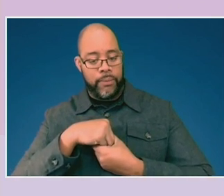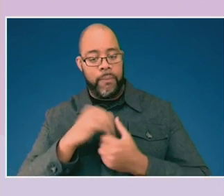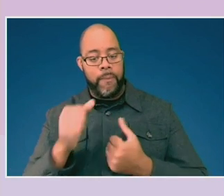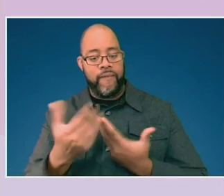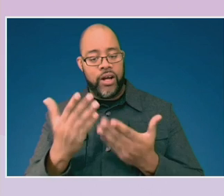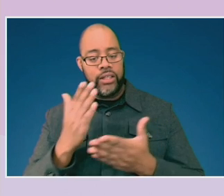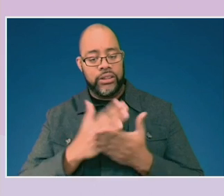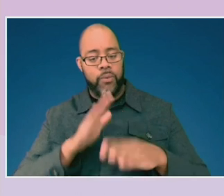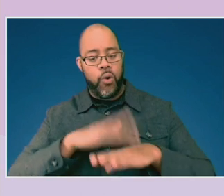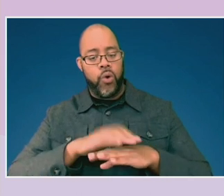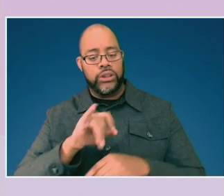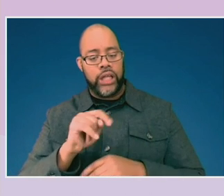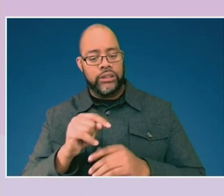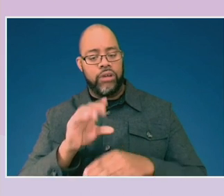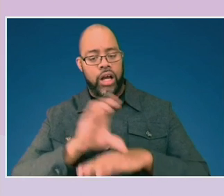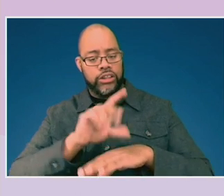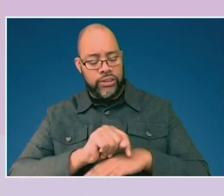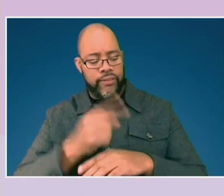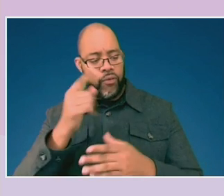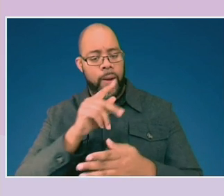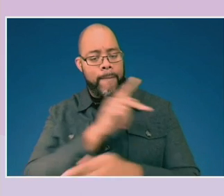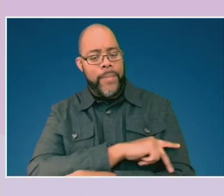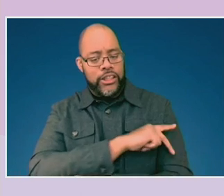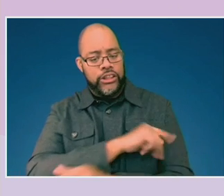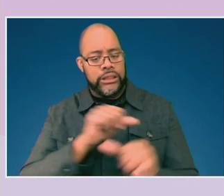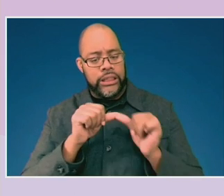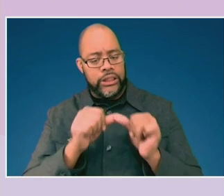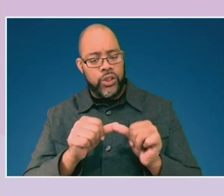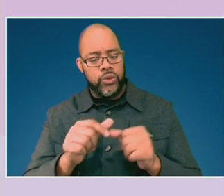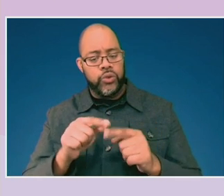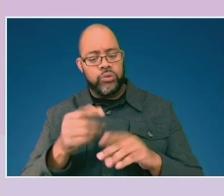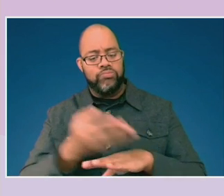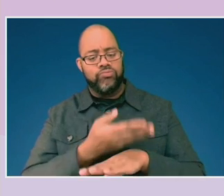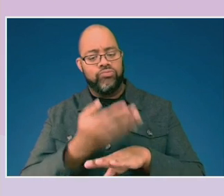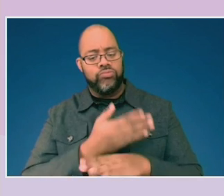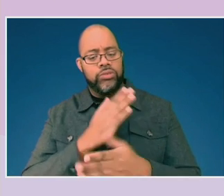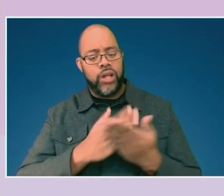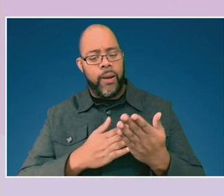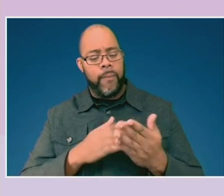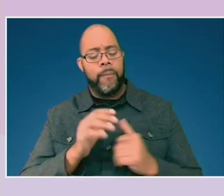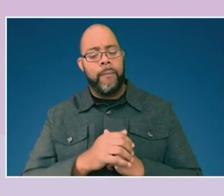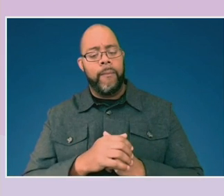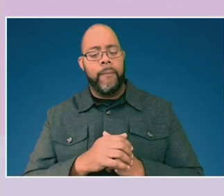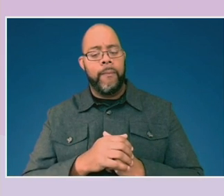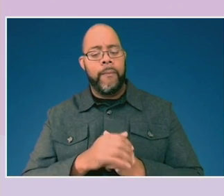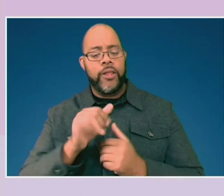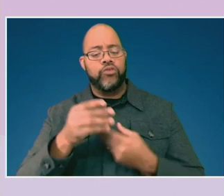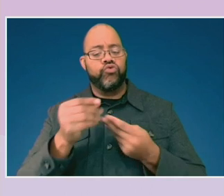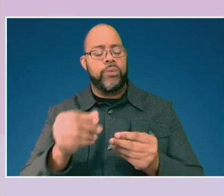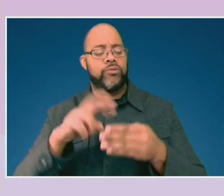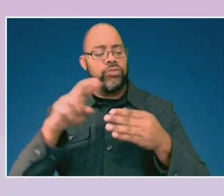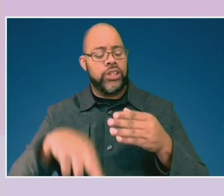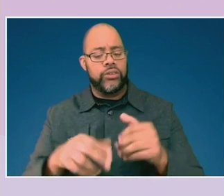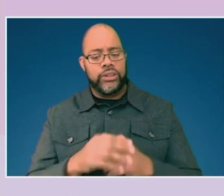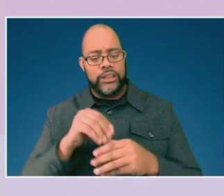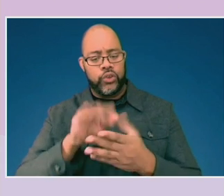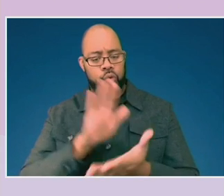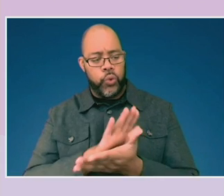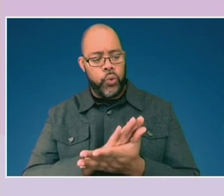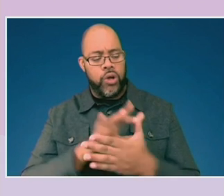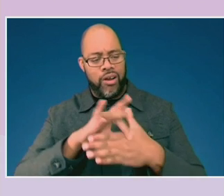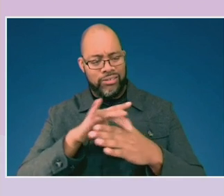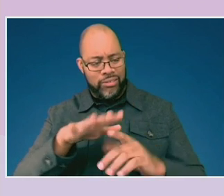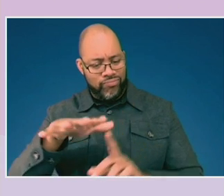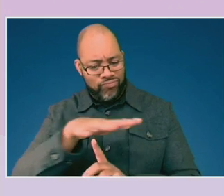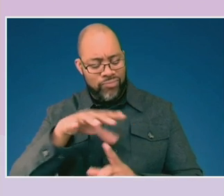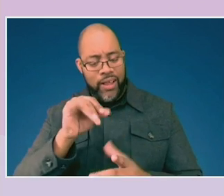on-site consultation for patients to continue to enhance some of the treatment outcomes into that school context. And in